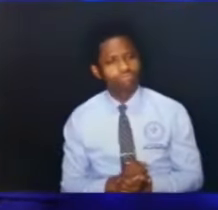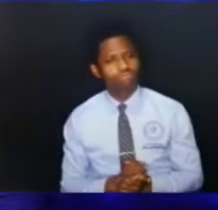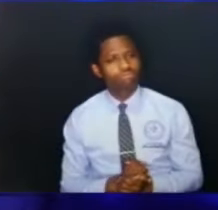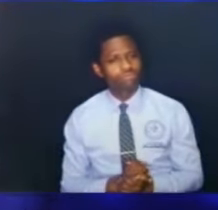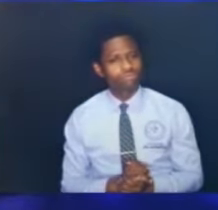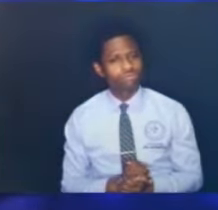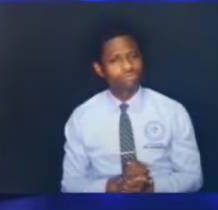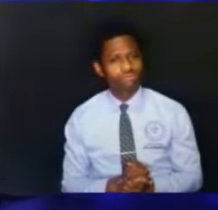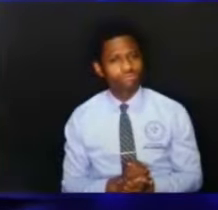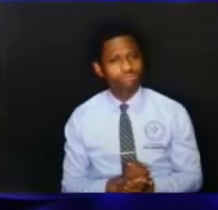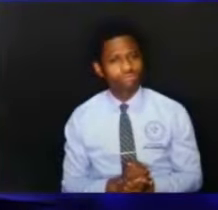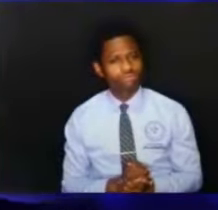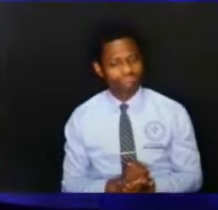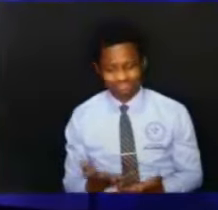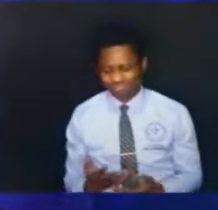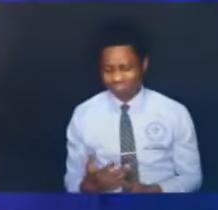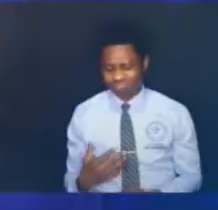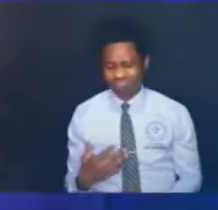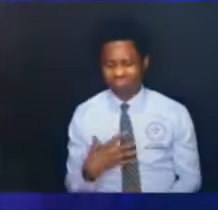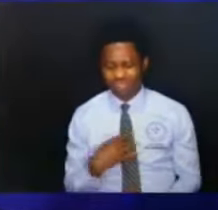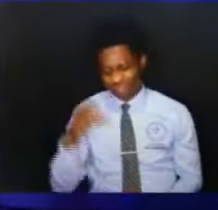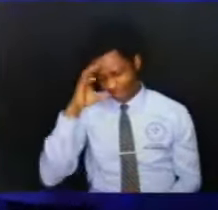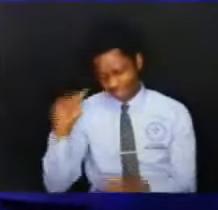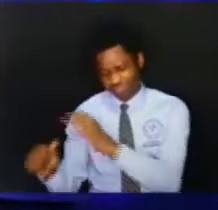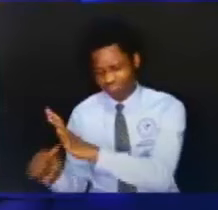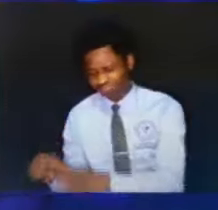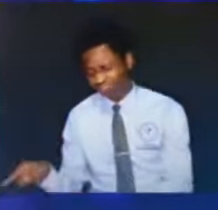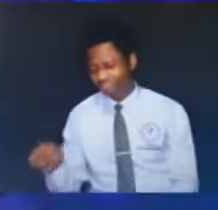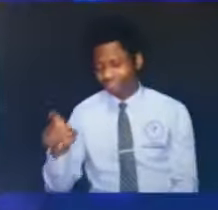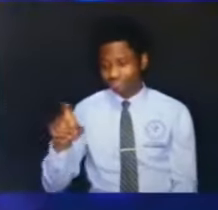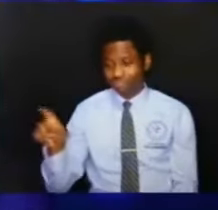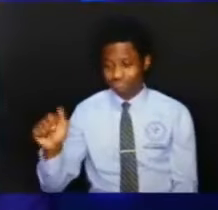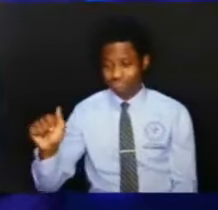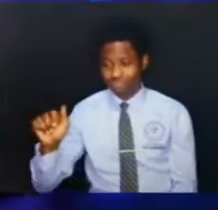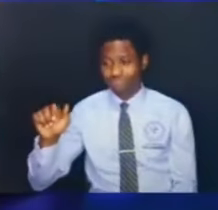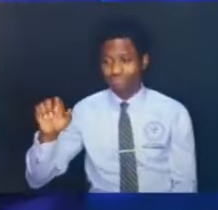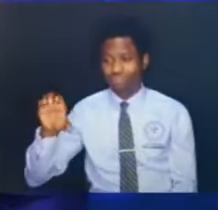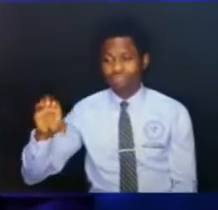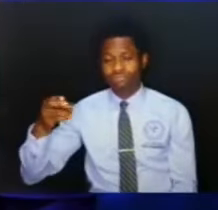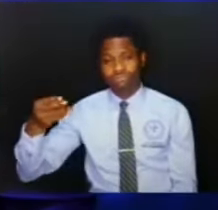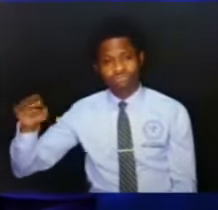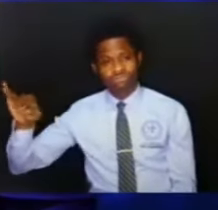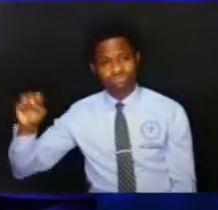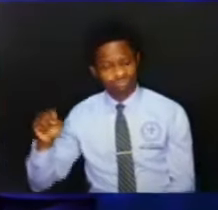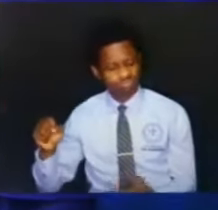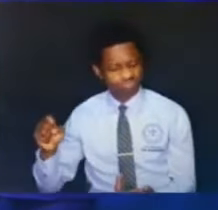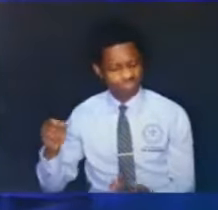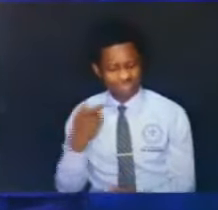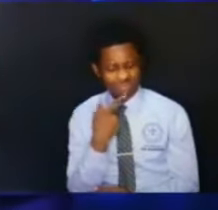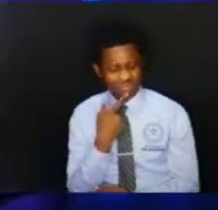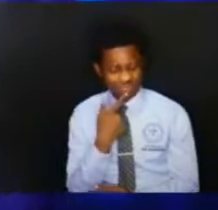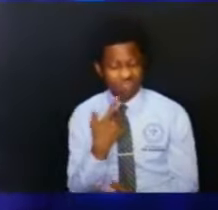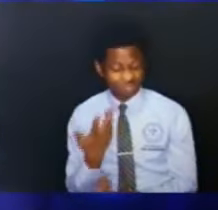amount I like Papa especially when he use the word if